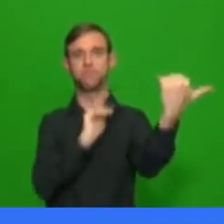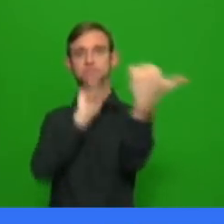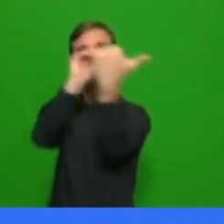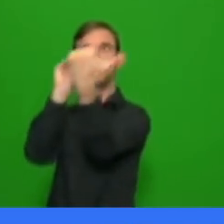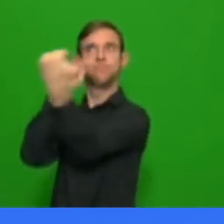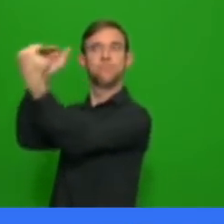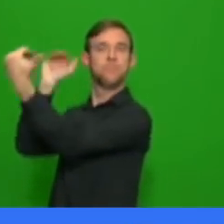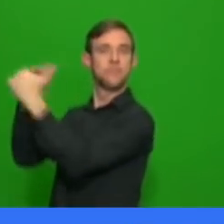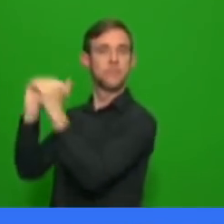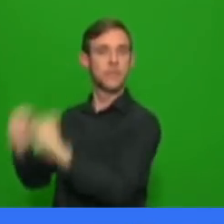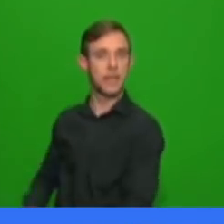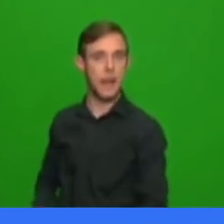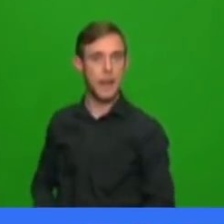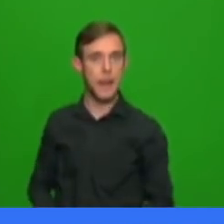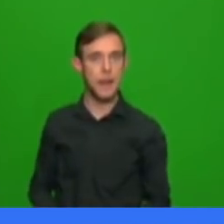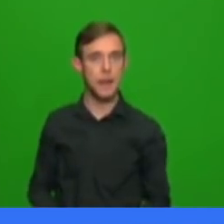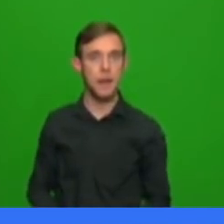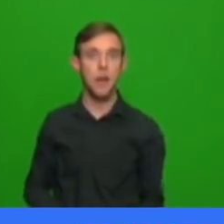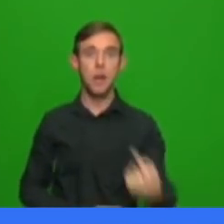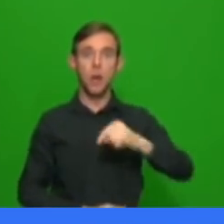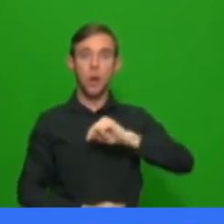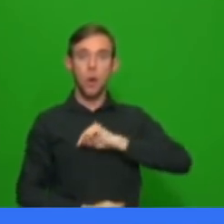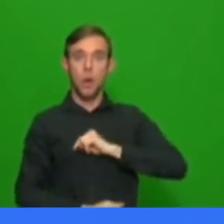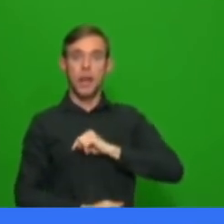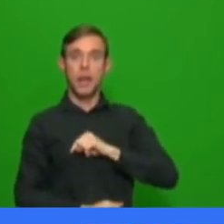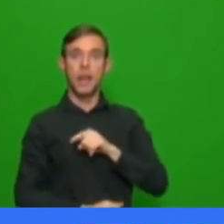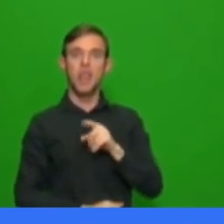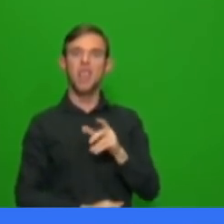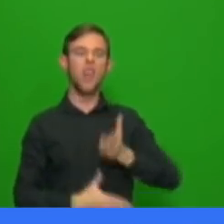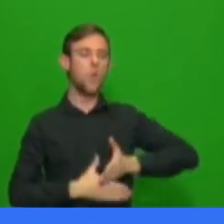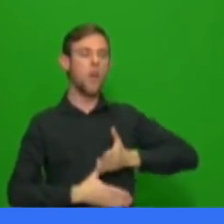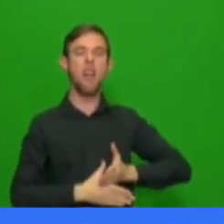estimate of FX pass-through? We have been working with a coefficient of